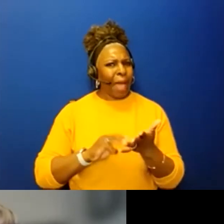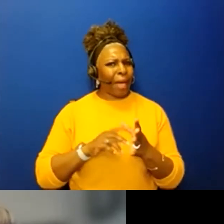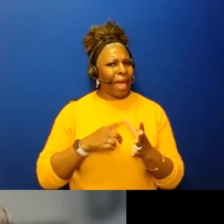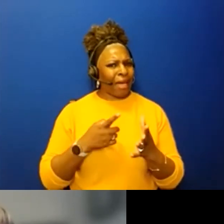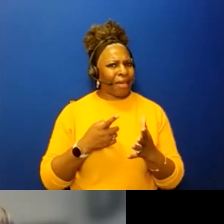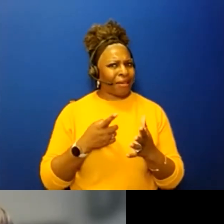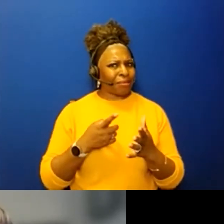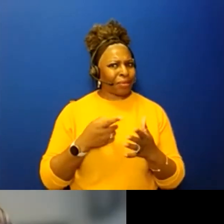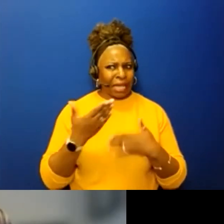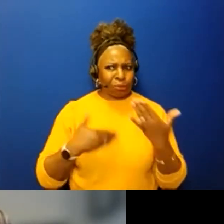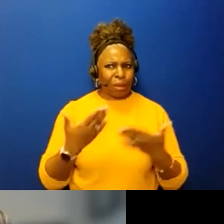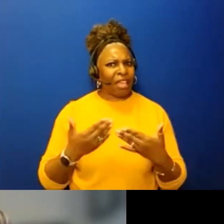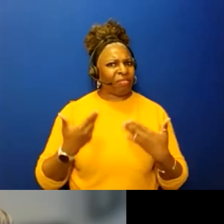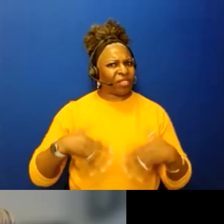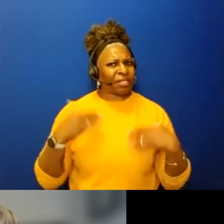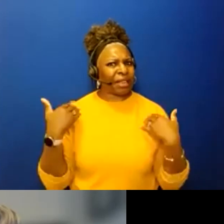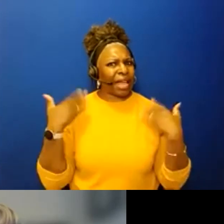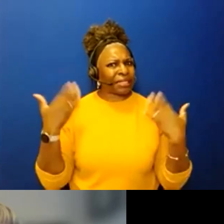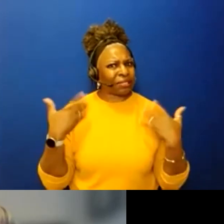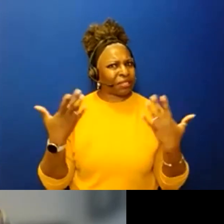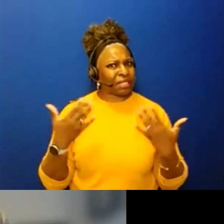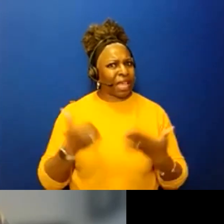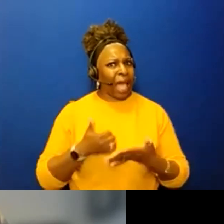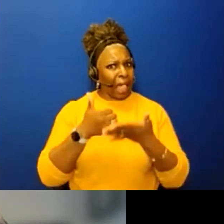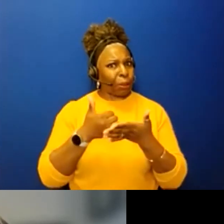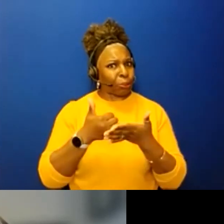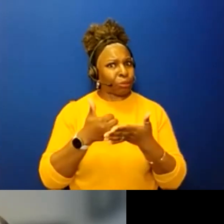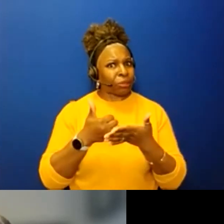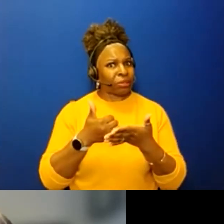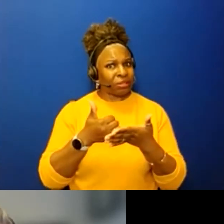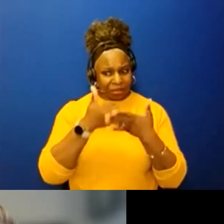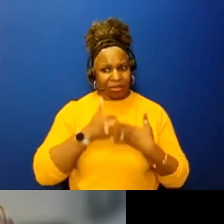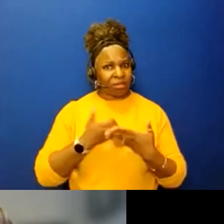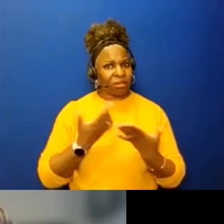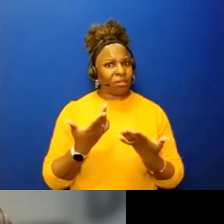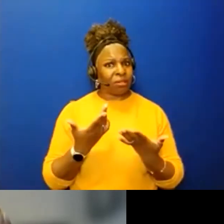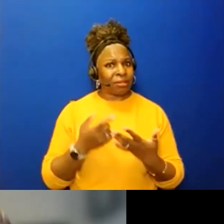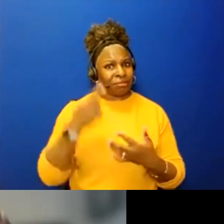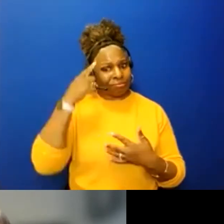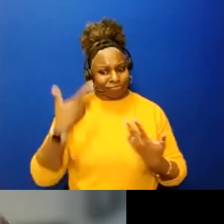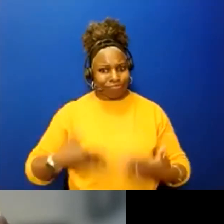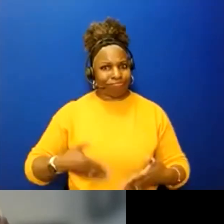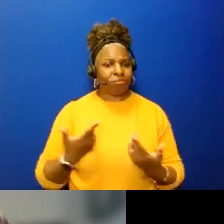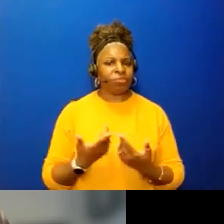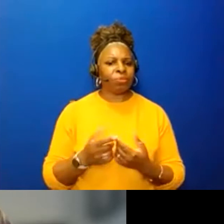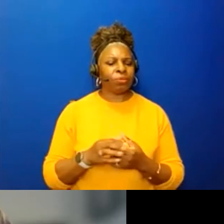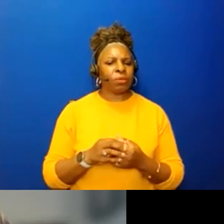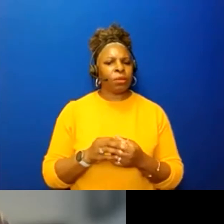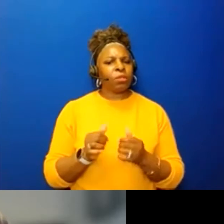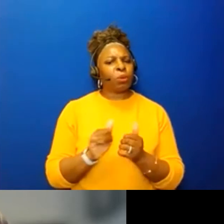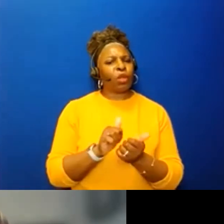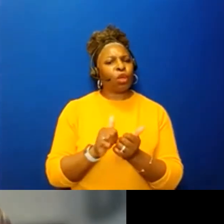put you in better headspace as well. Yeah. The work that we do in communities, it's all about co-producing projects with the young people we work